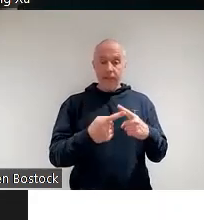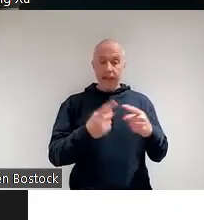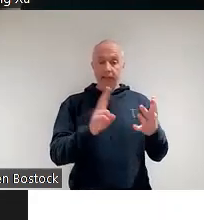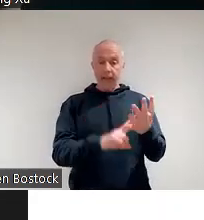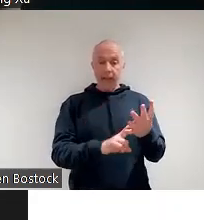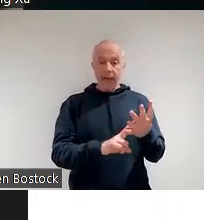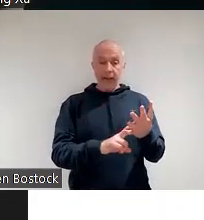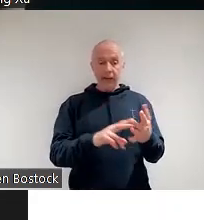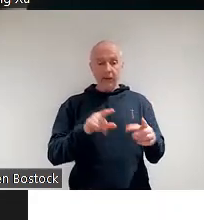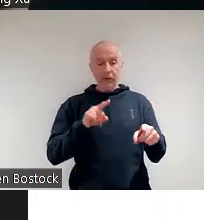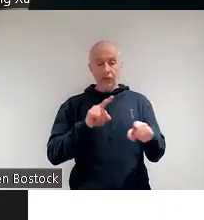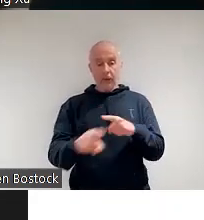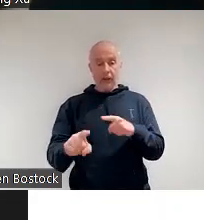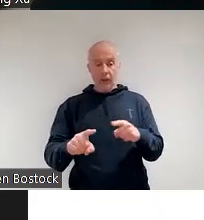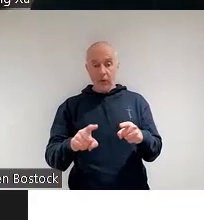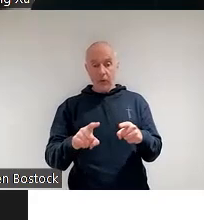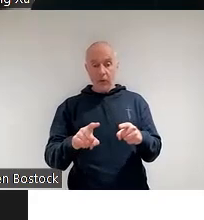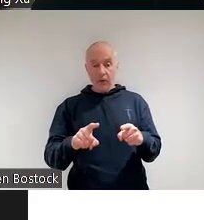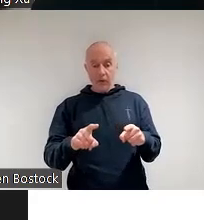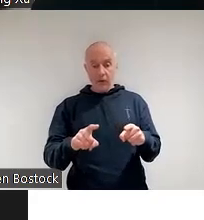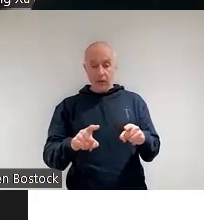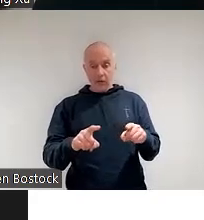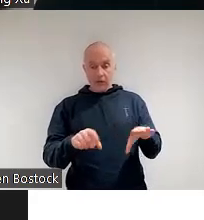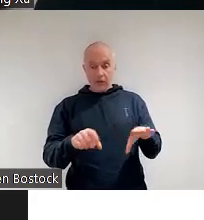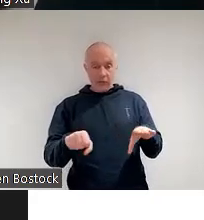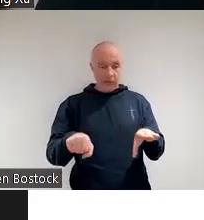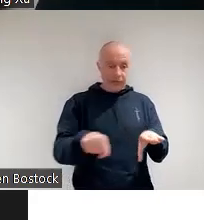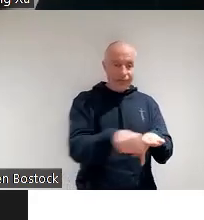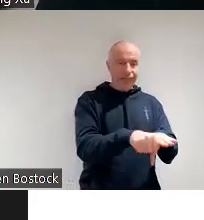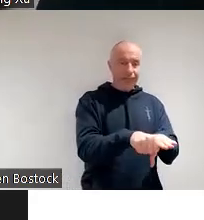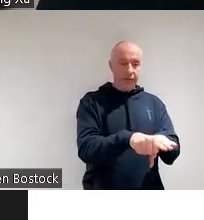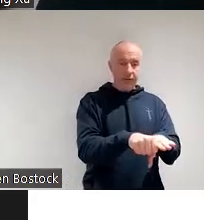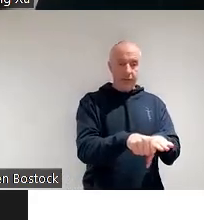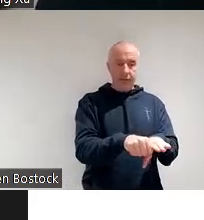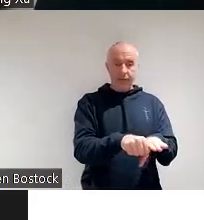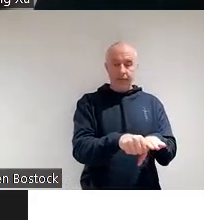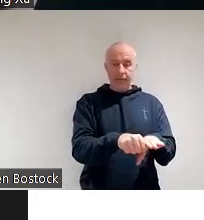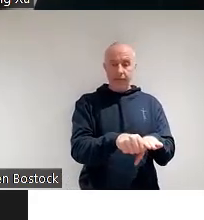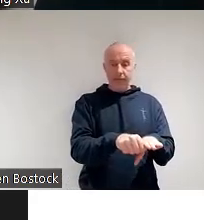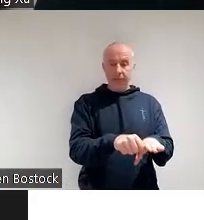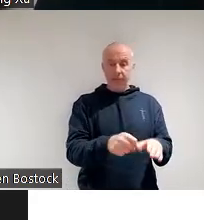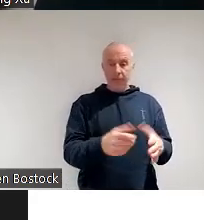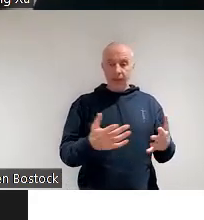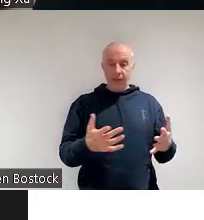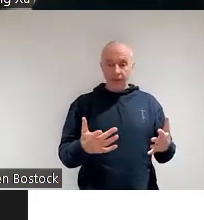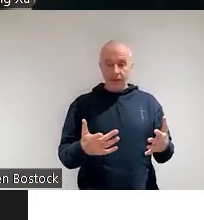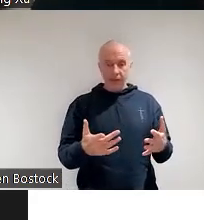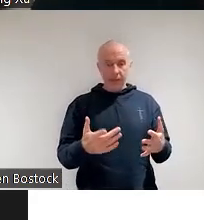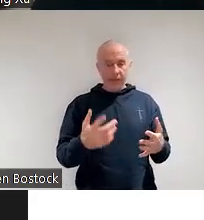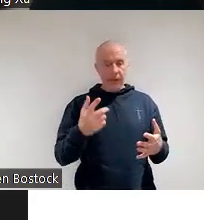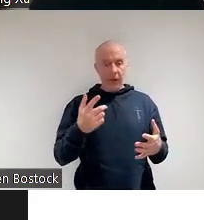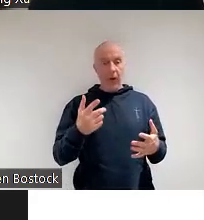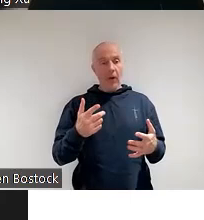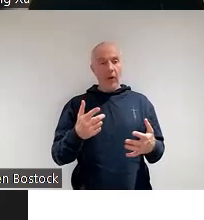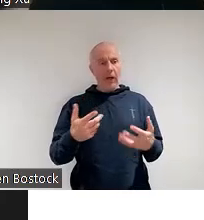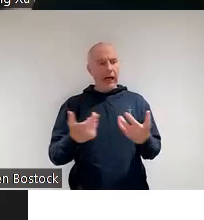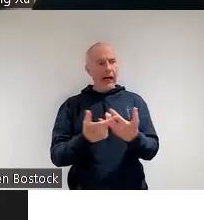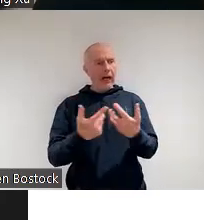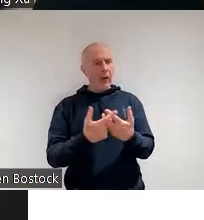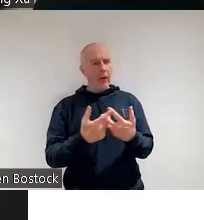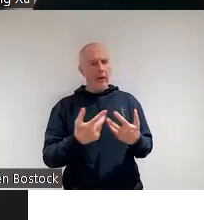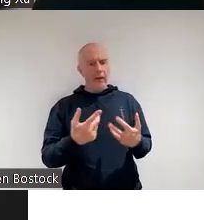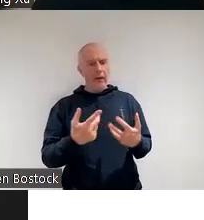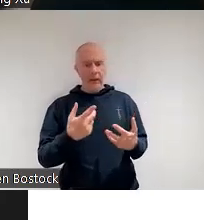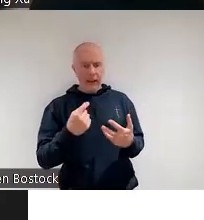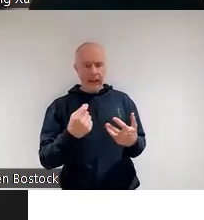your EV, the behavior becomes completely different. So very often people think, oh, how I'm going to actually stay